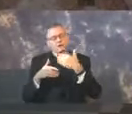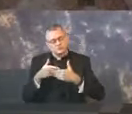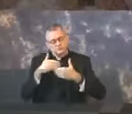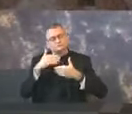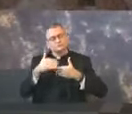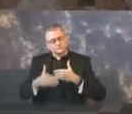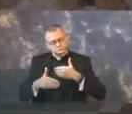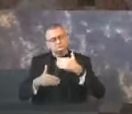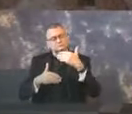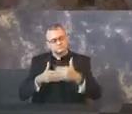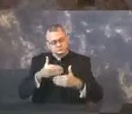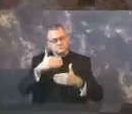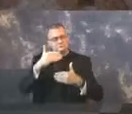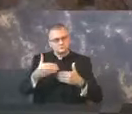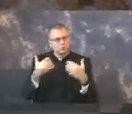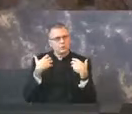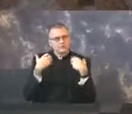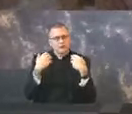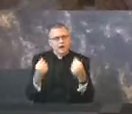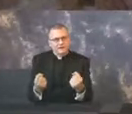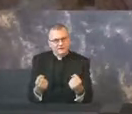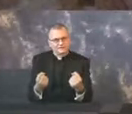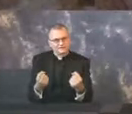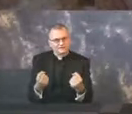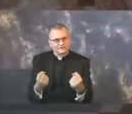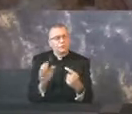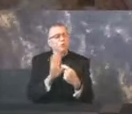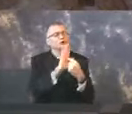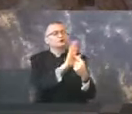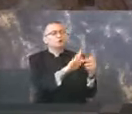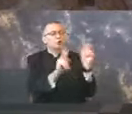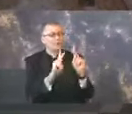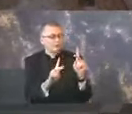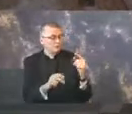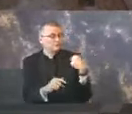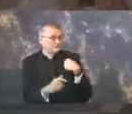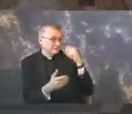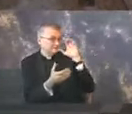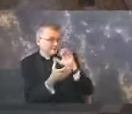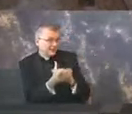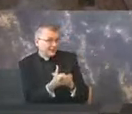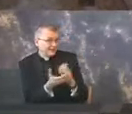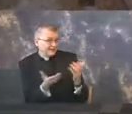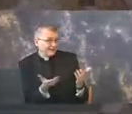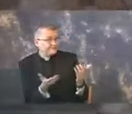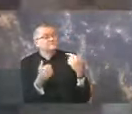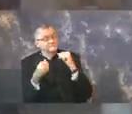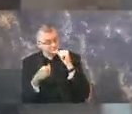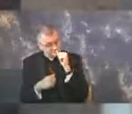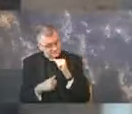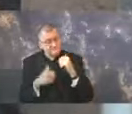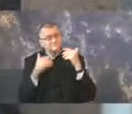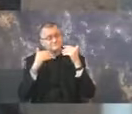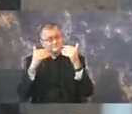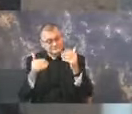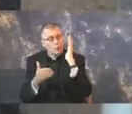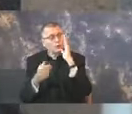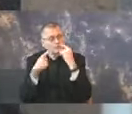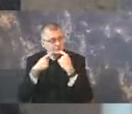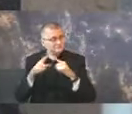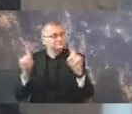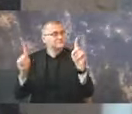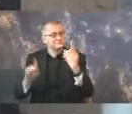confidence. We witness to others that we truly believe we will get through this and we will be